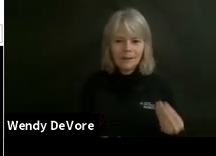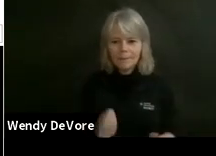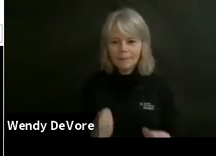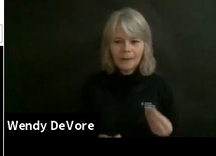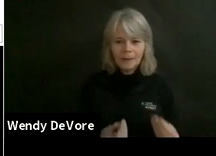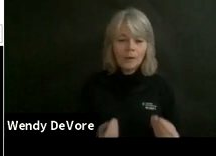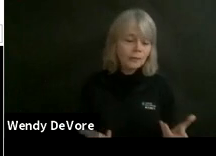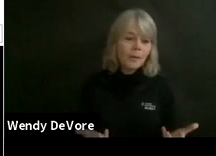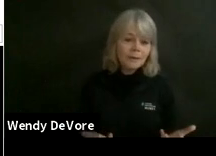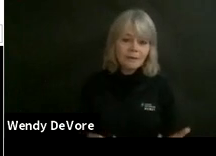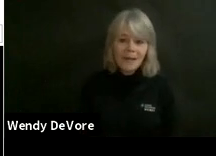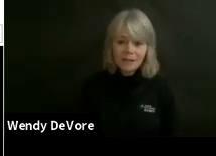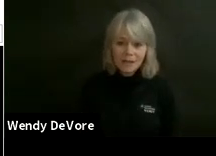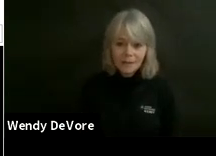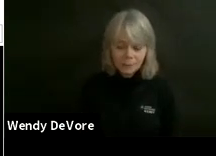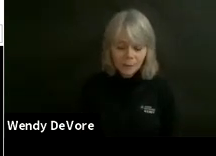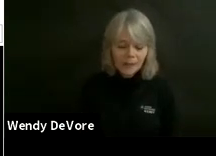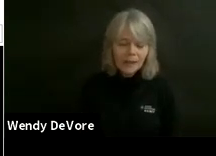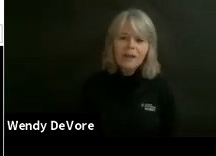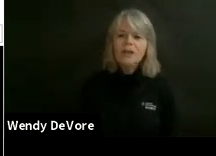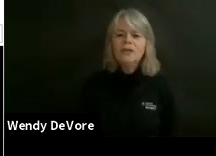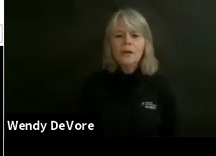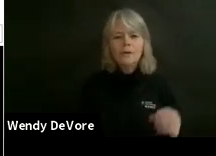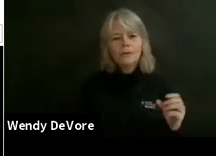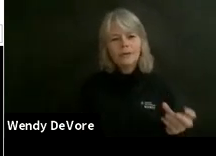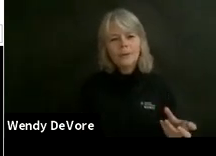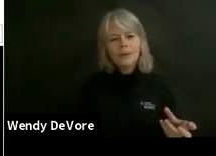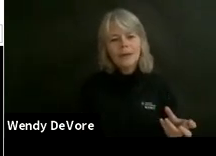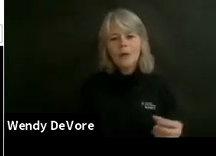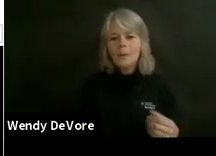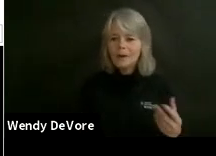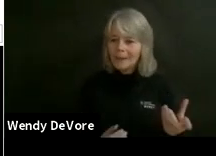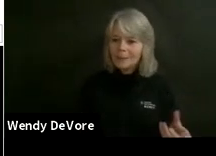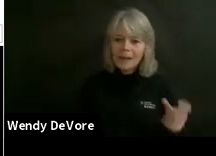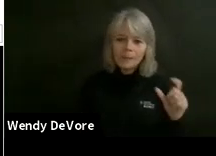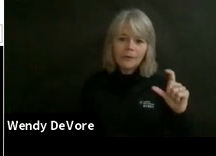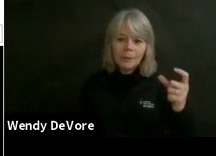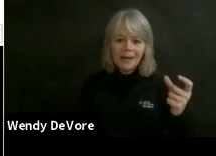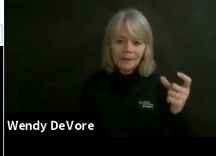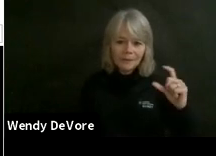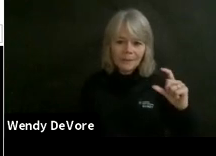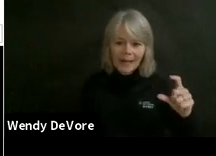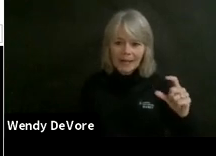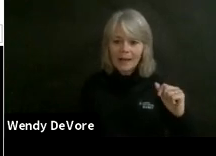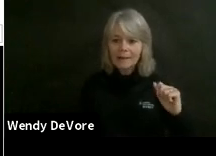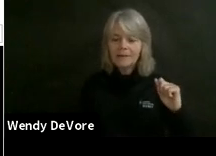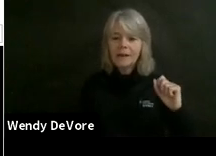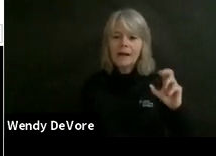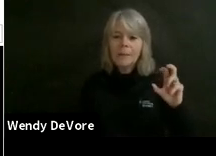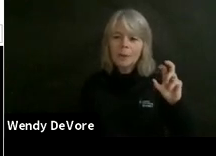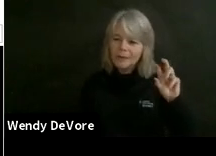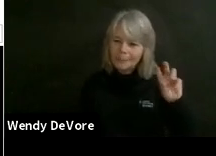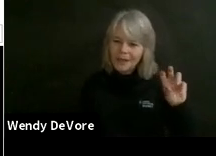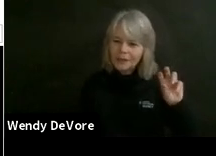or spoken Spanish at this point. So for someone like Omar, it might be helpful. You might have some icons